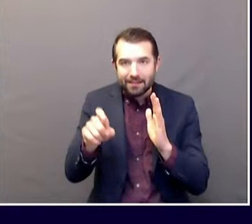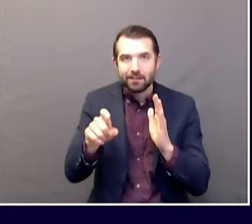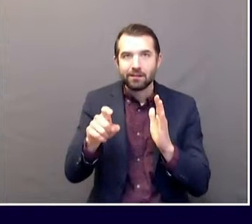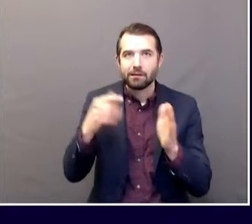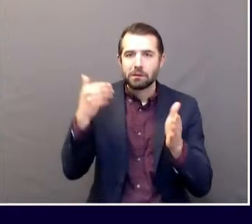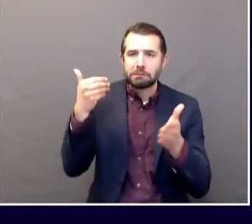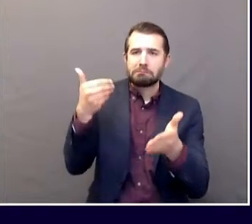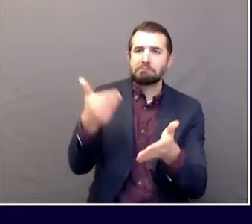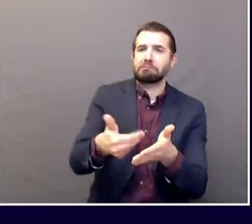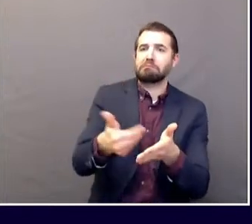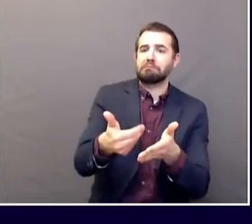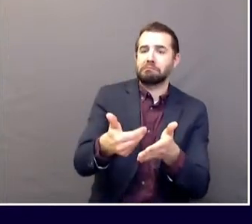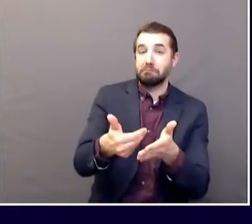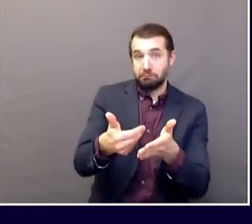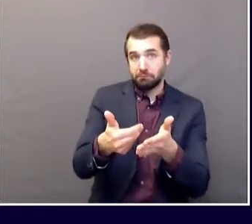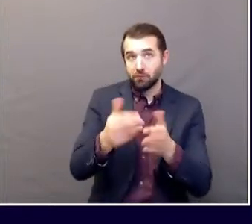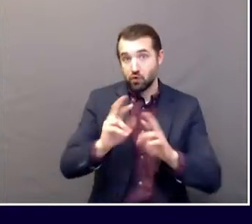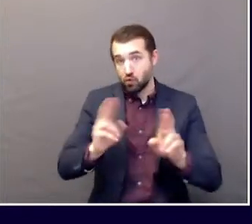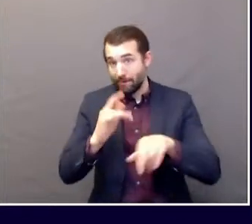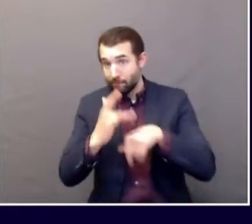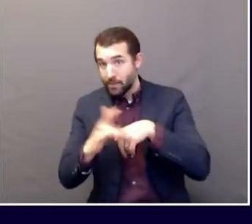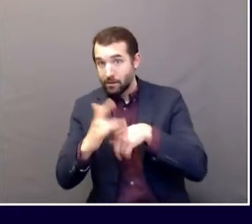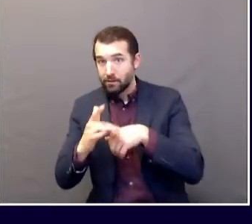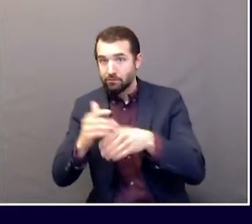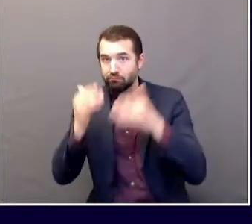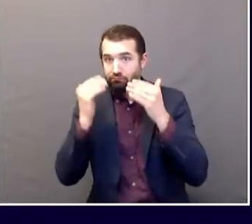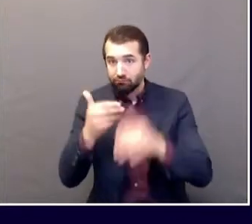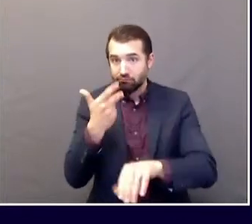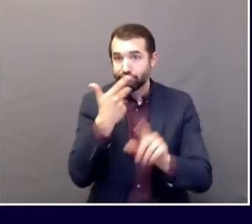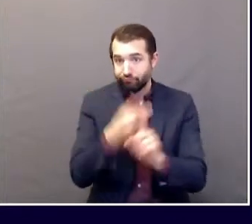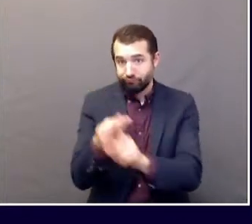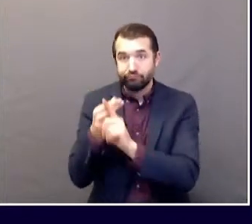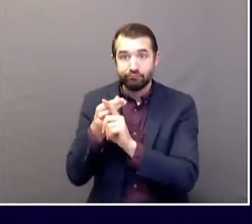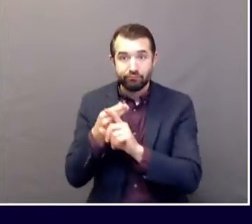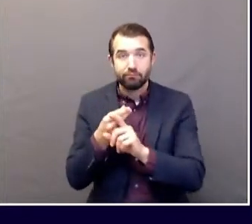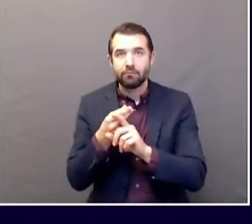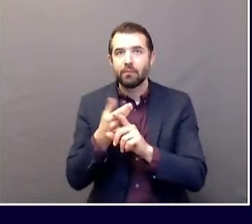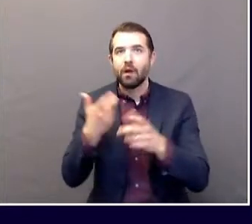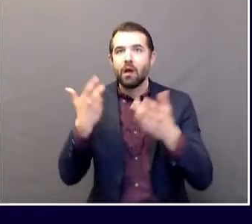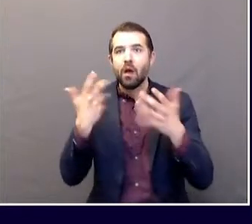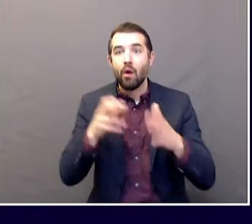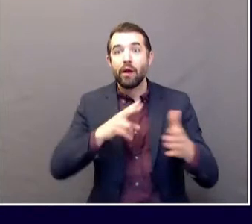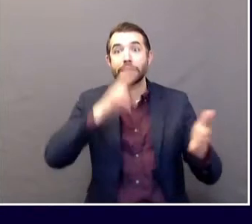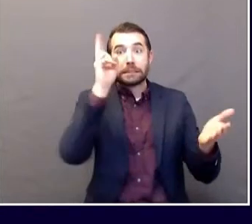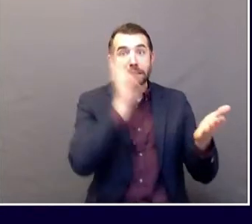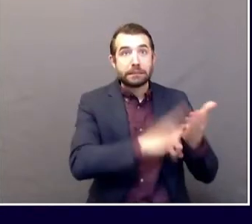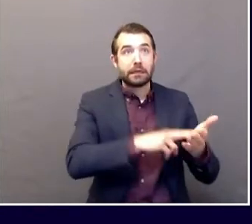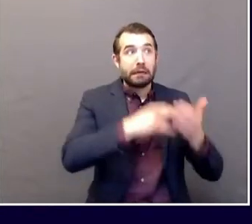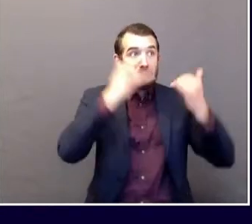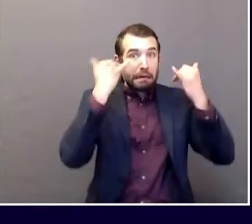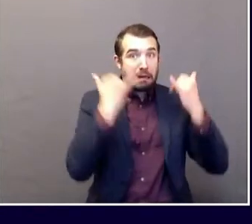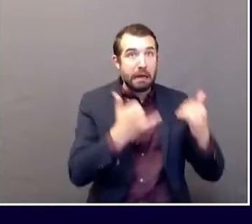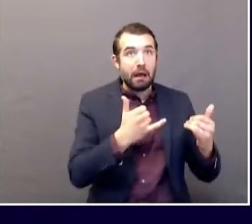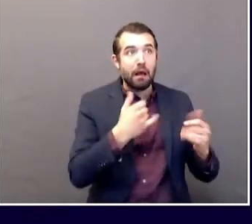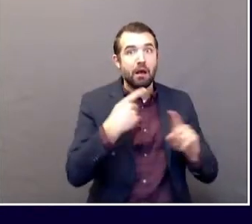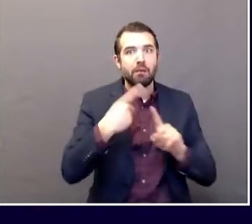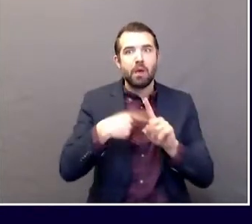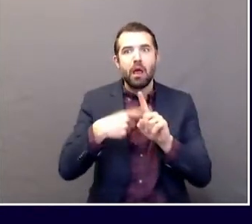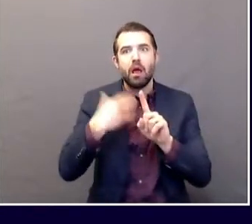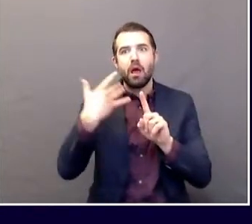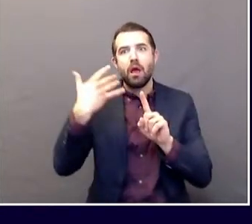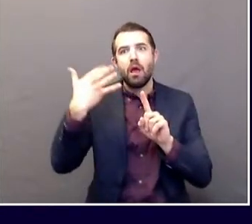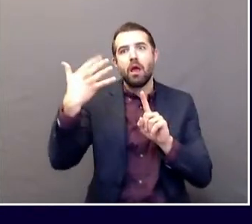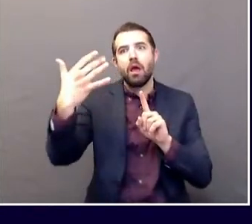an actual appointment. And if you've got folks that are pre-registering, but it could be months upon months before any vaccine